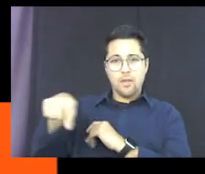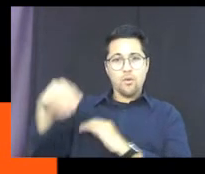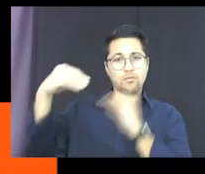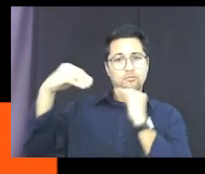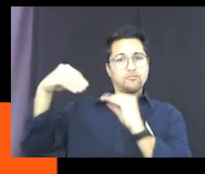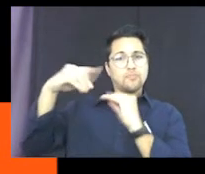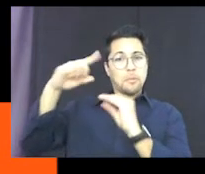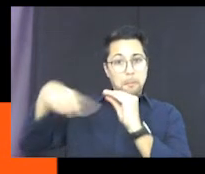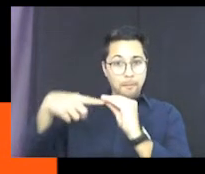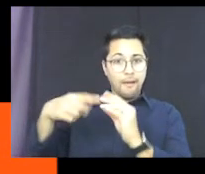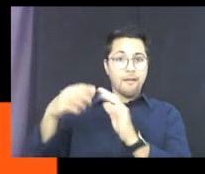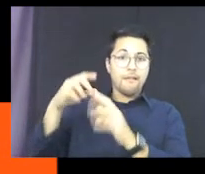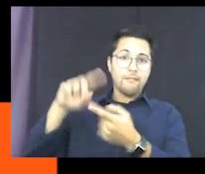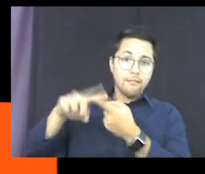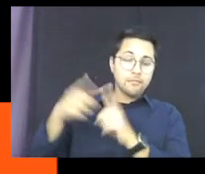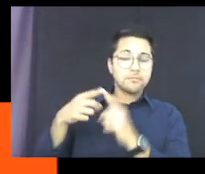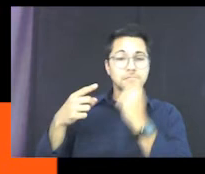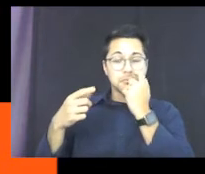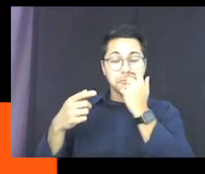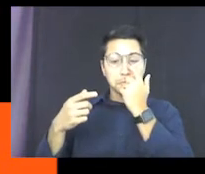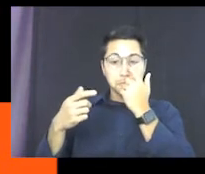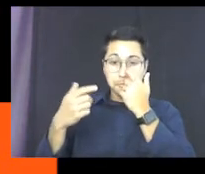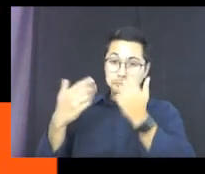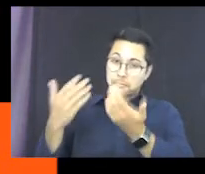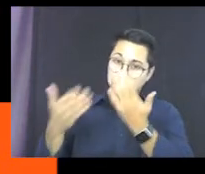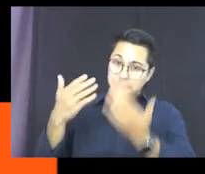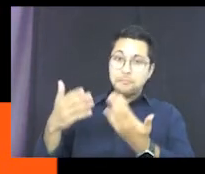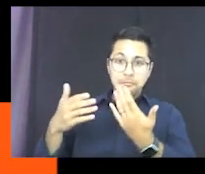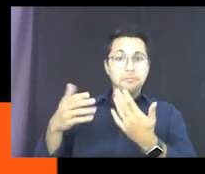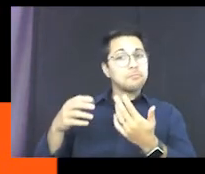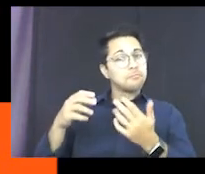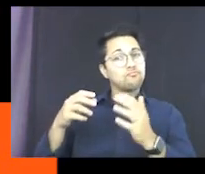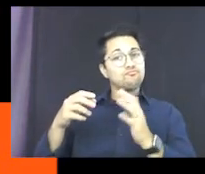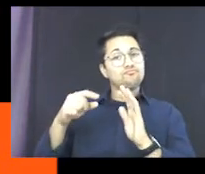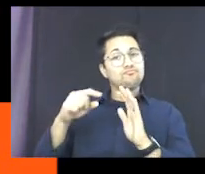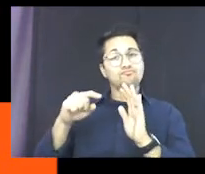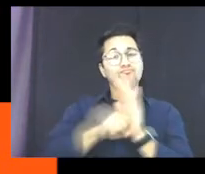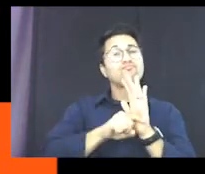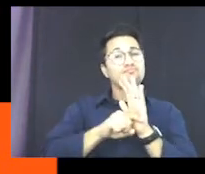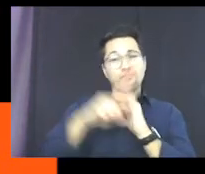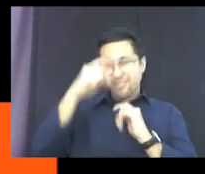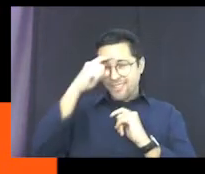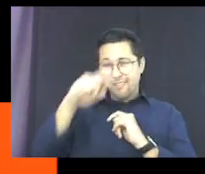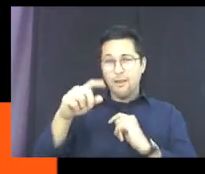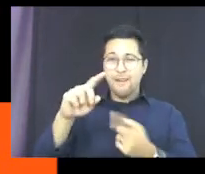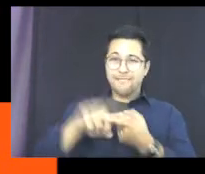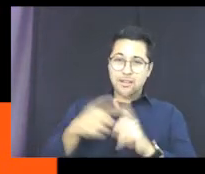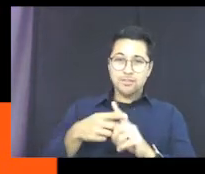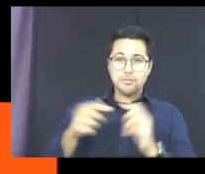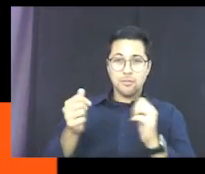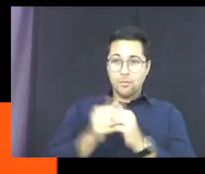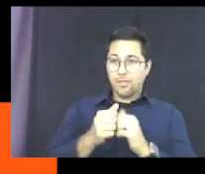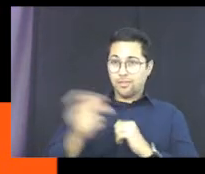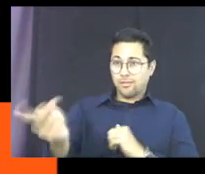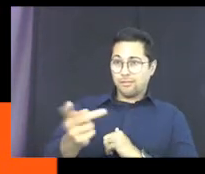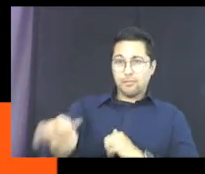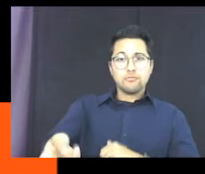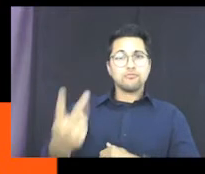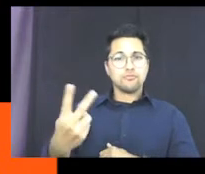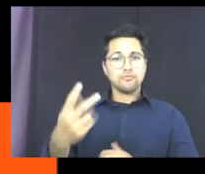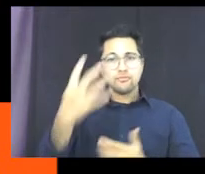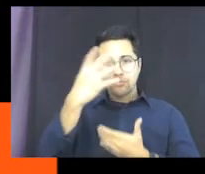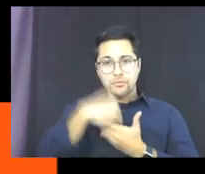regarding friendship may actually be detrimental to a friendship between two autistic